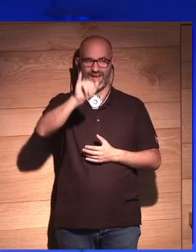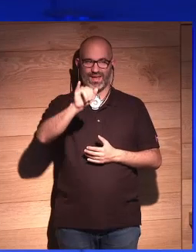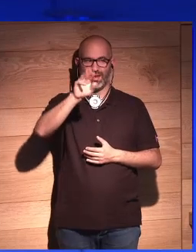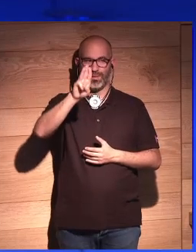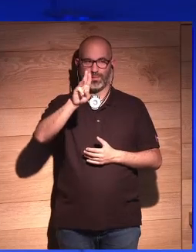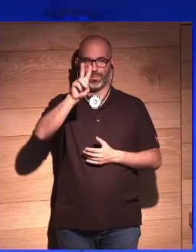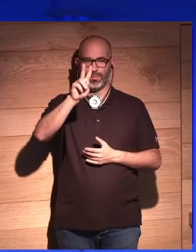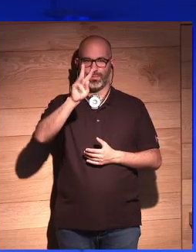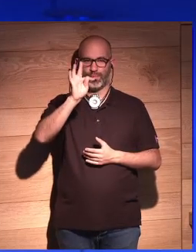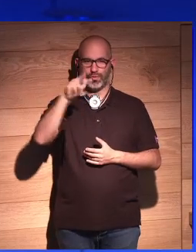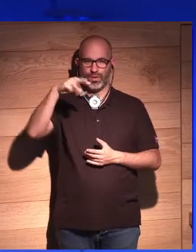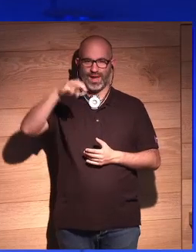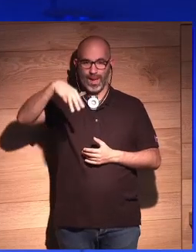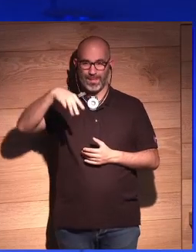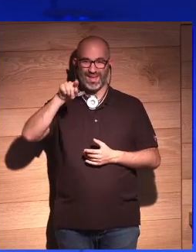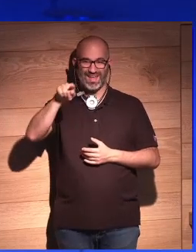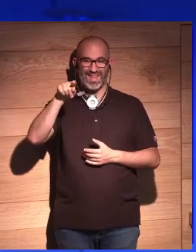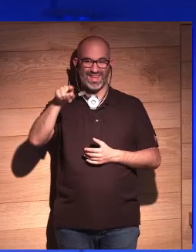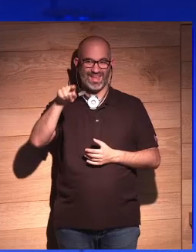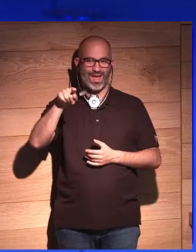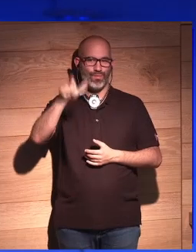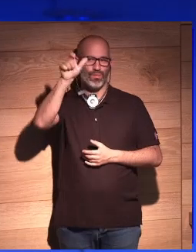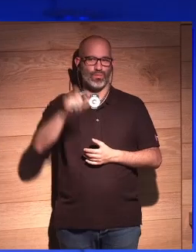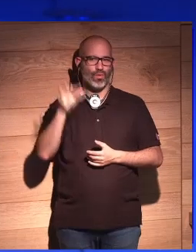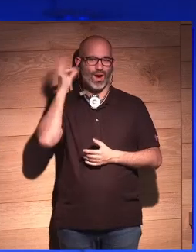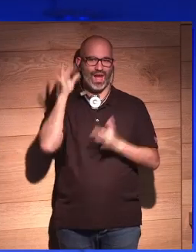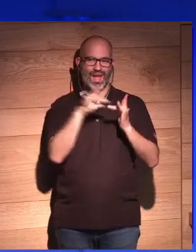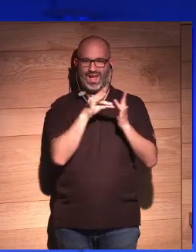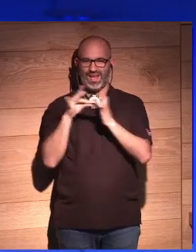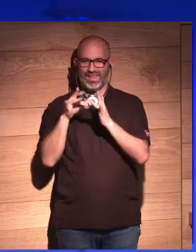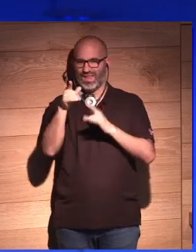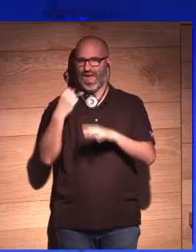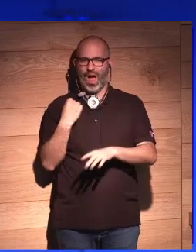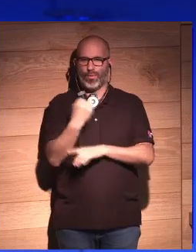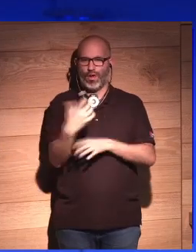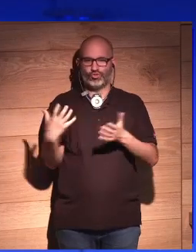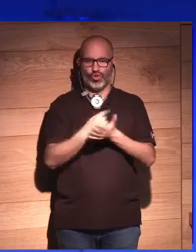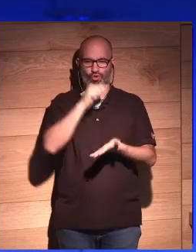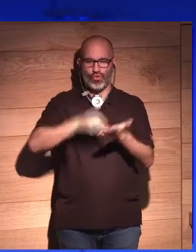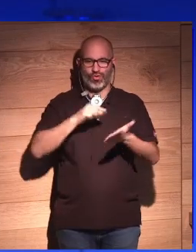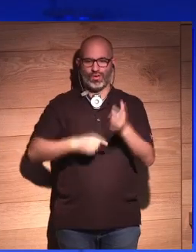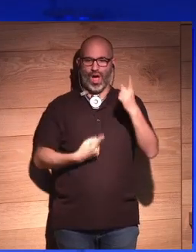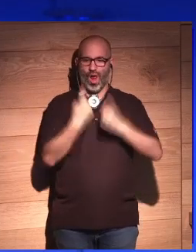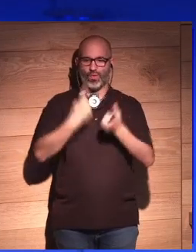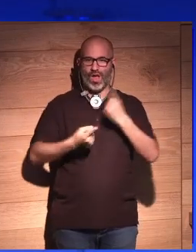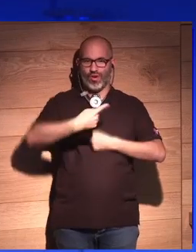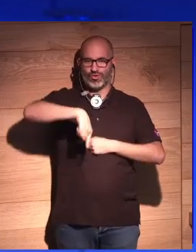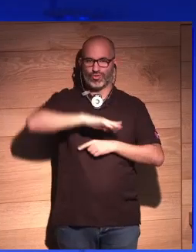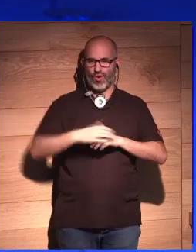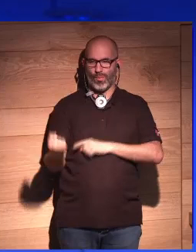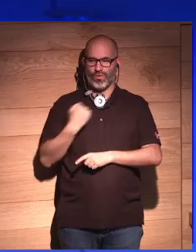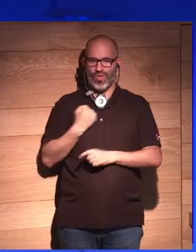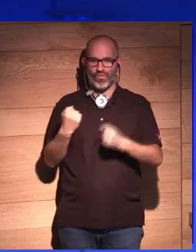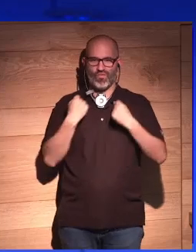the woman that really supported all of this and hired some of us and supported us doing something that